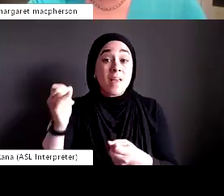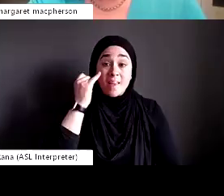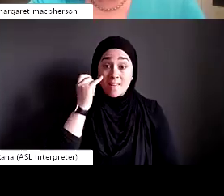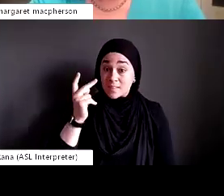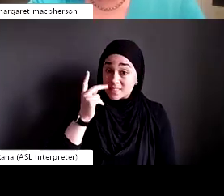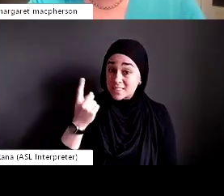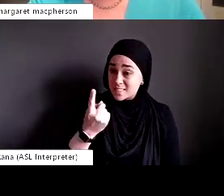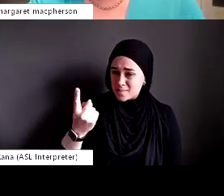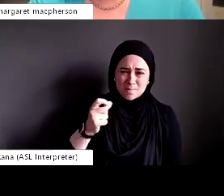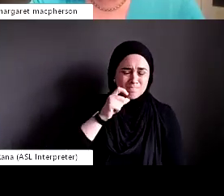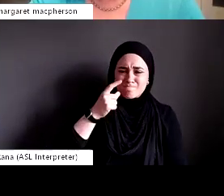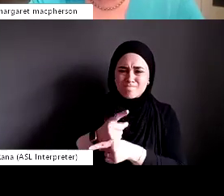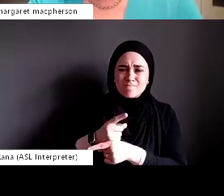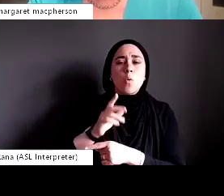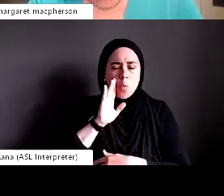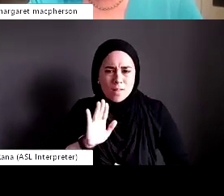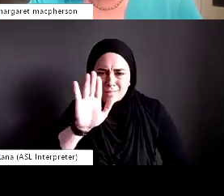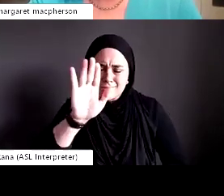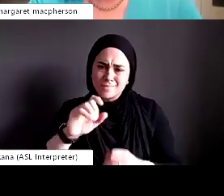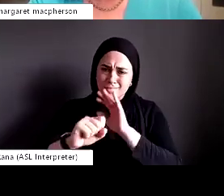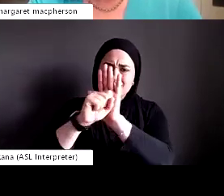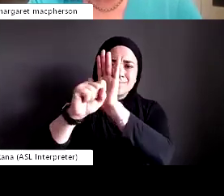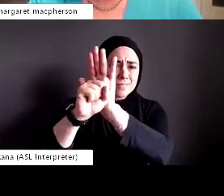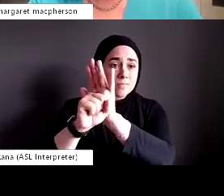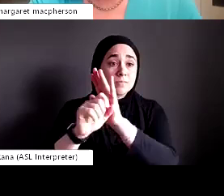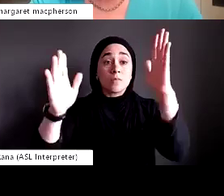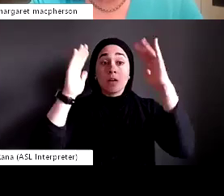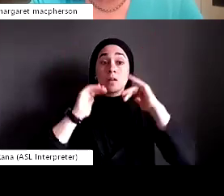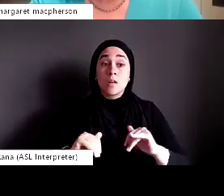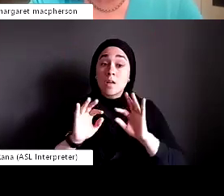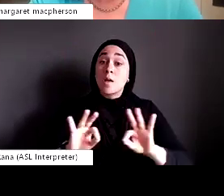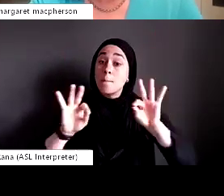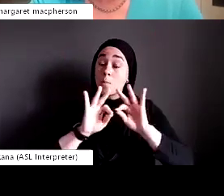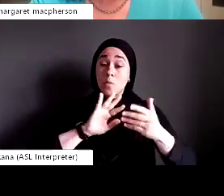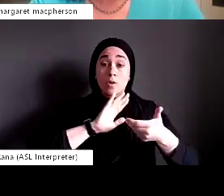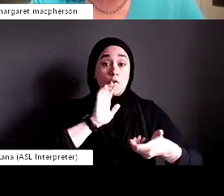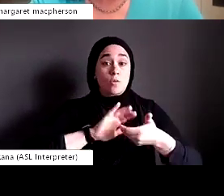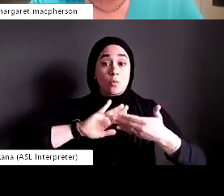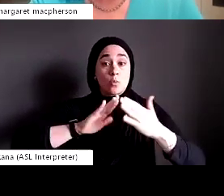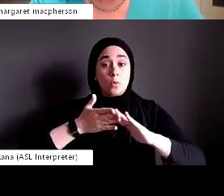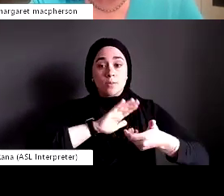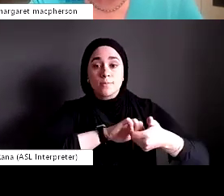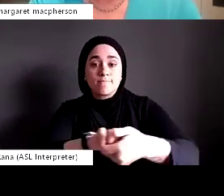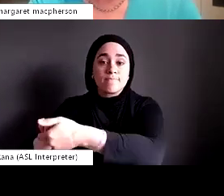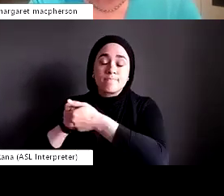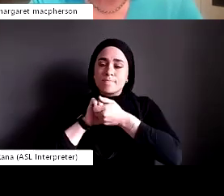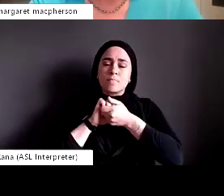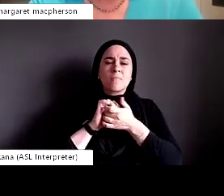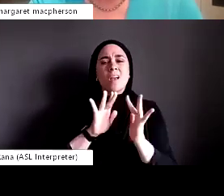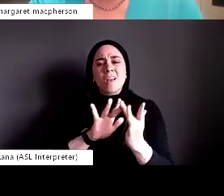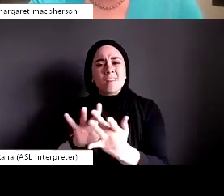The community coordination is really important as well. For the most part, networks don't provide direct service. They're more